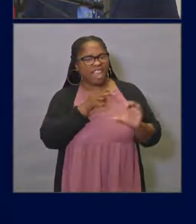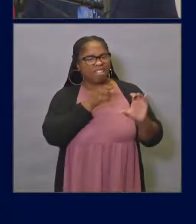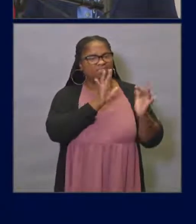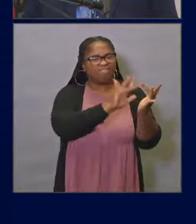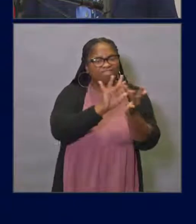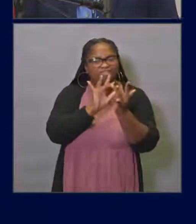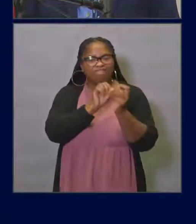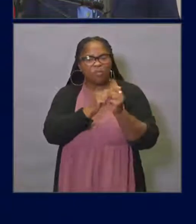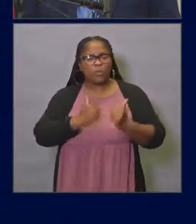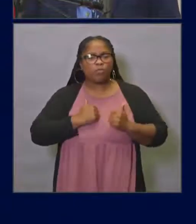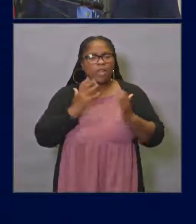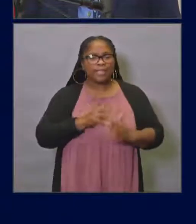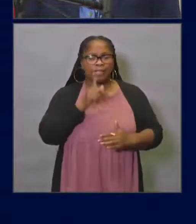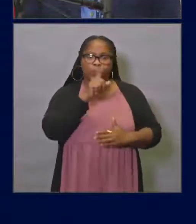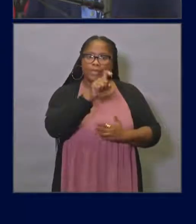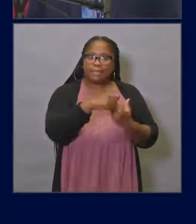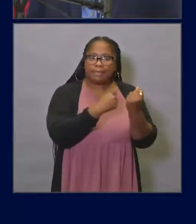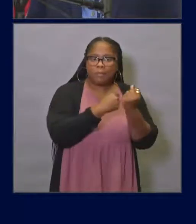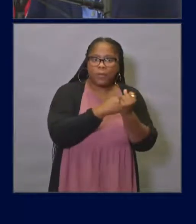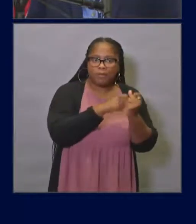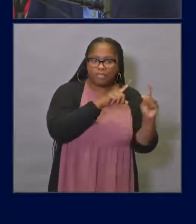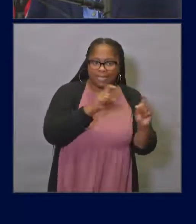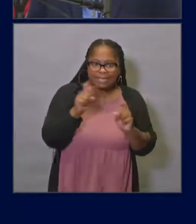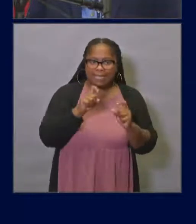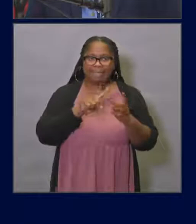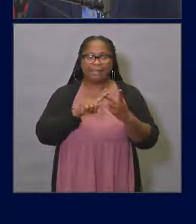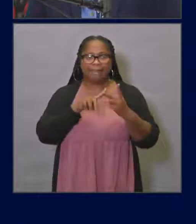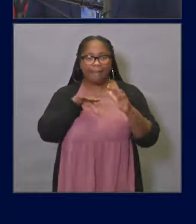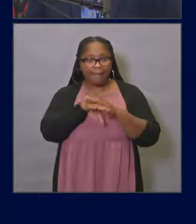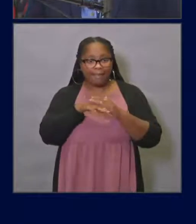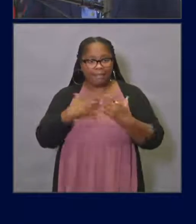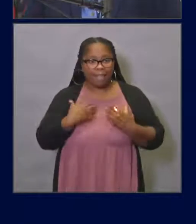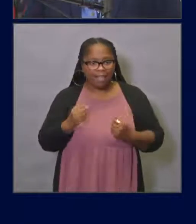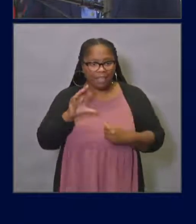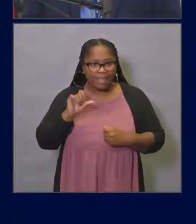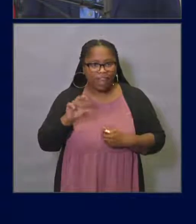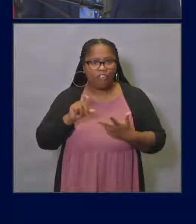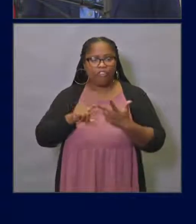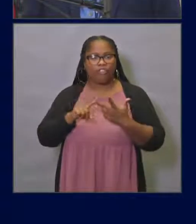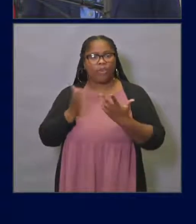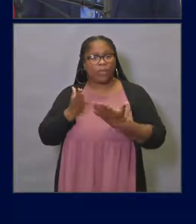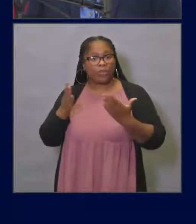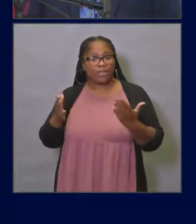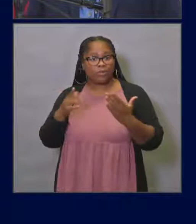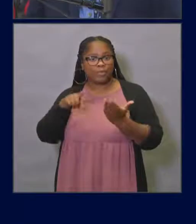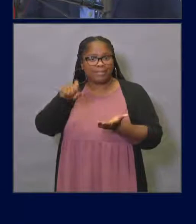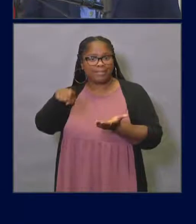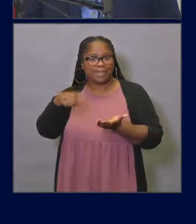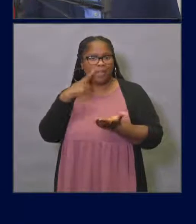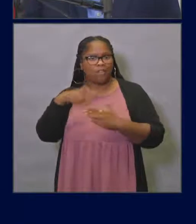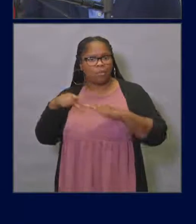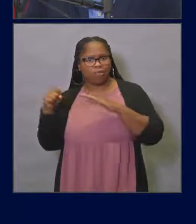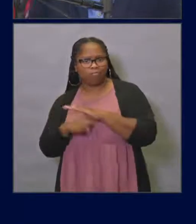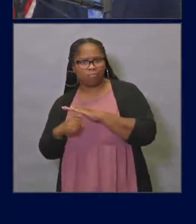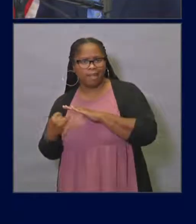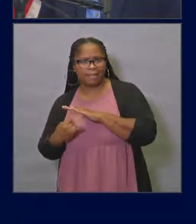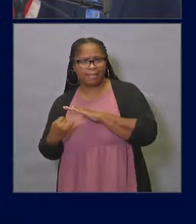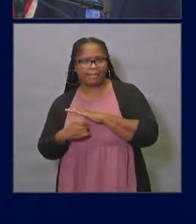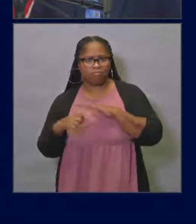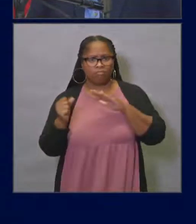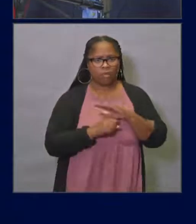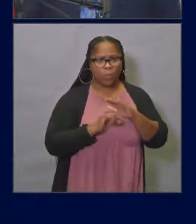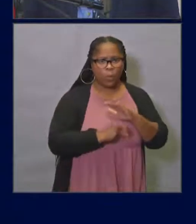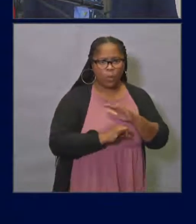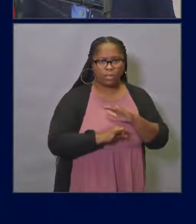support with testing, access to health care, and resources for quarantining and isolating. And I want to thank the state